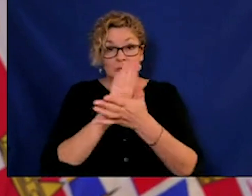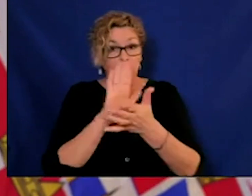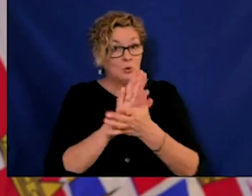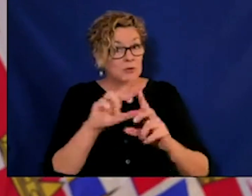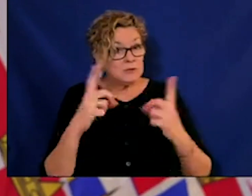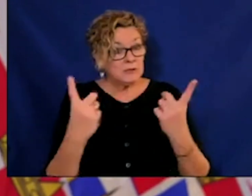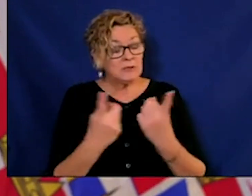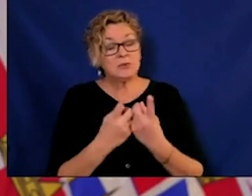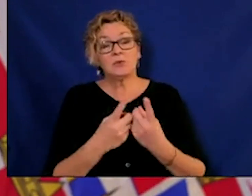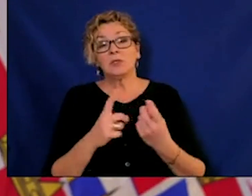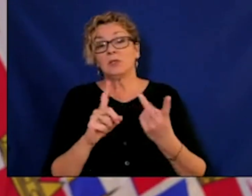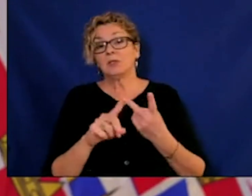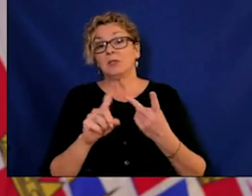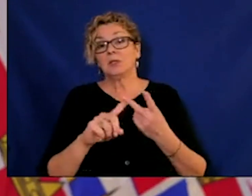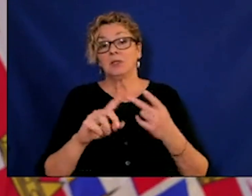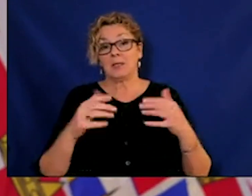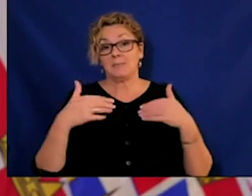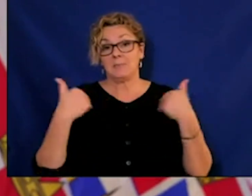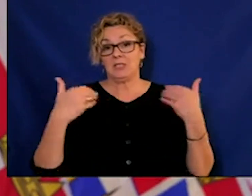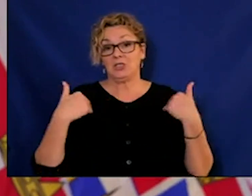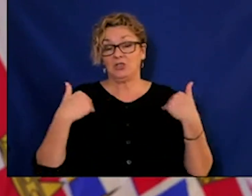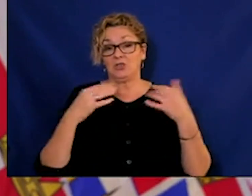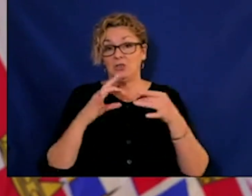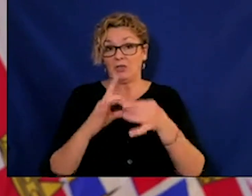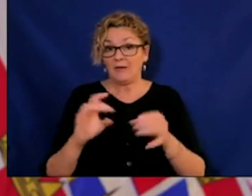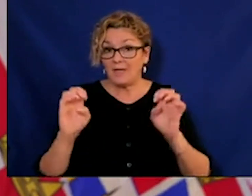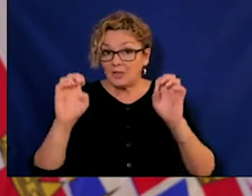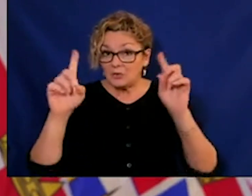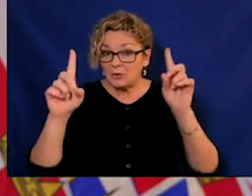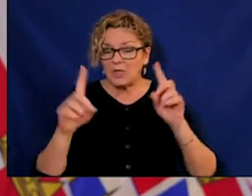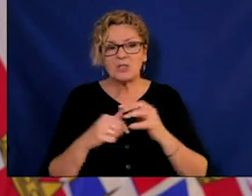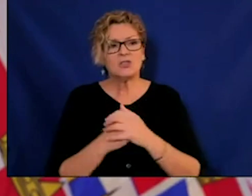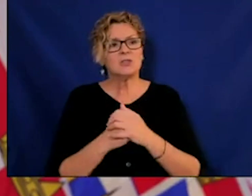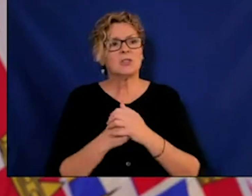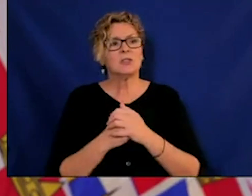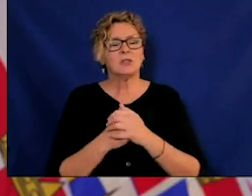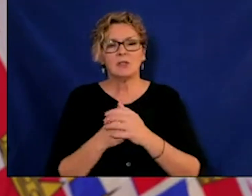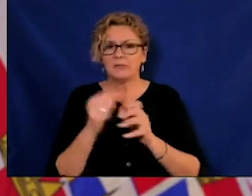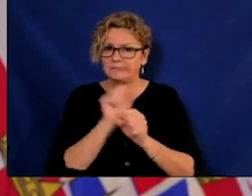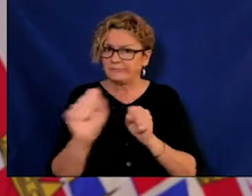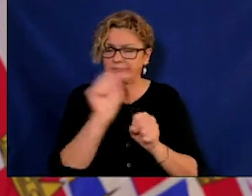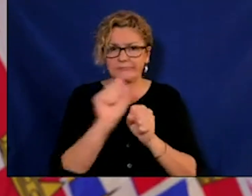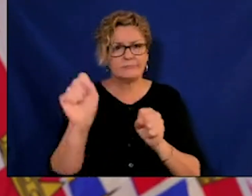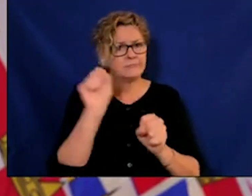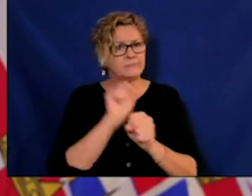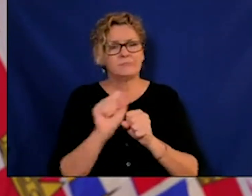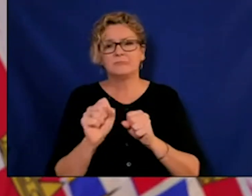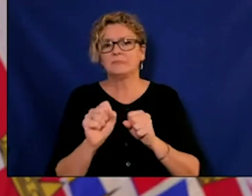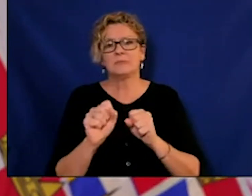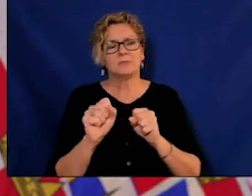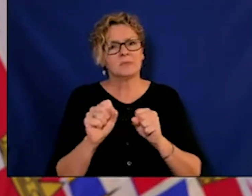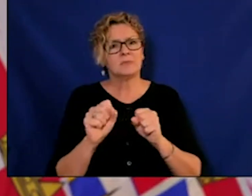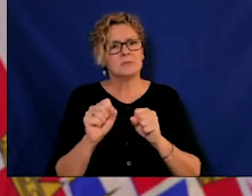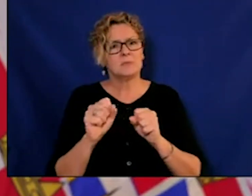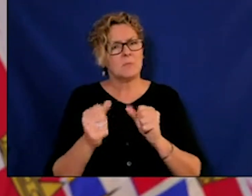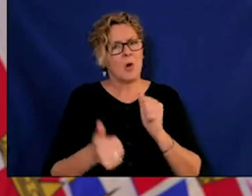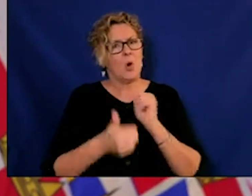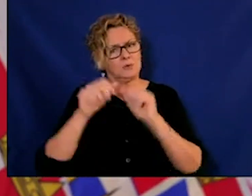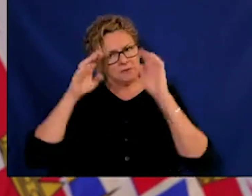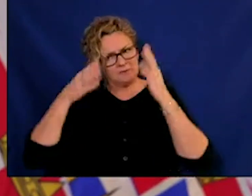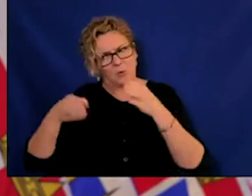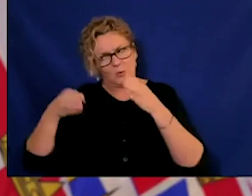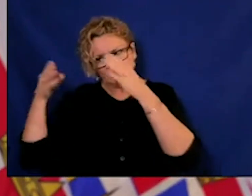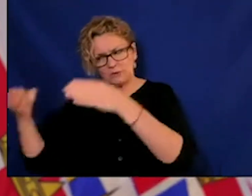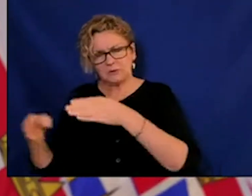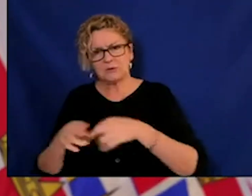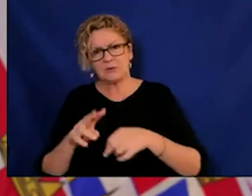Education. My colleague, Dr. Reka Gustafson at BC CDC, is leading that with a team particularly focused in Fraser and Vancouver Coastal, where